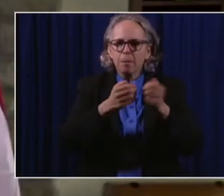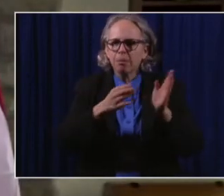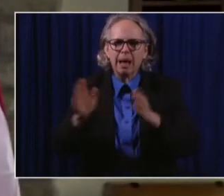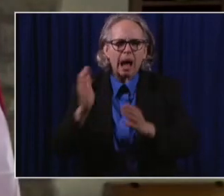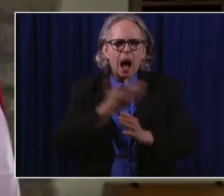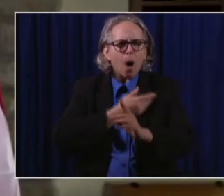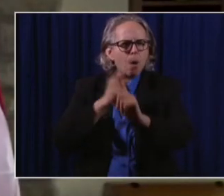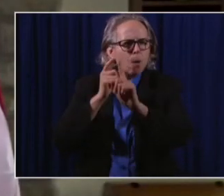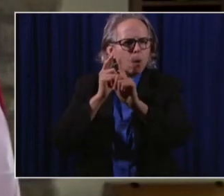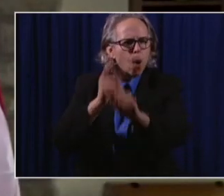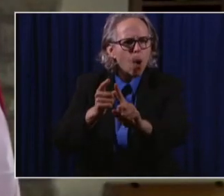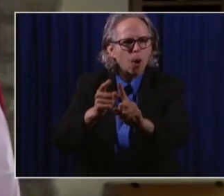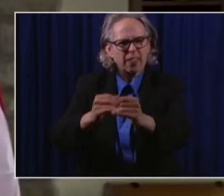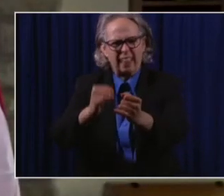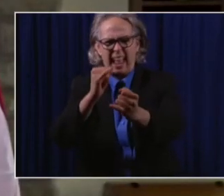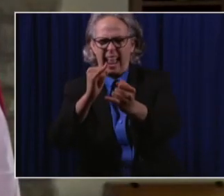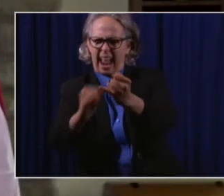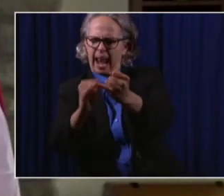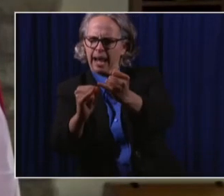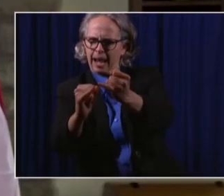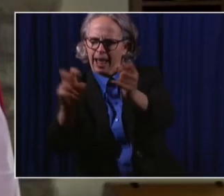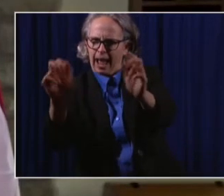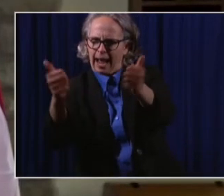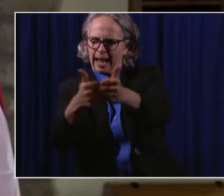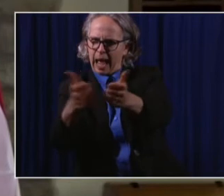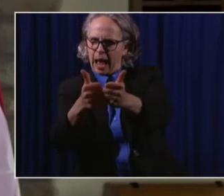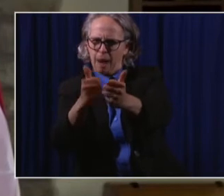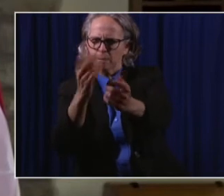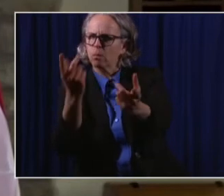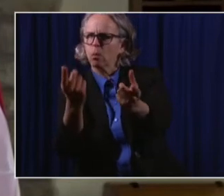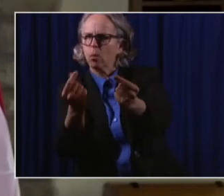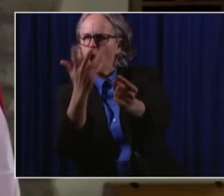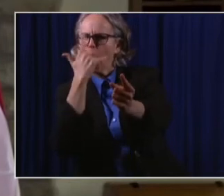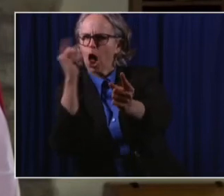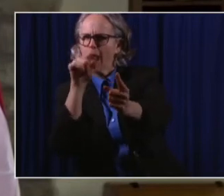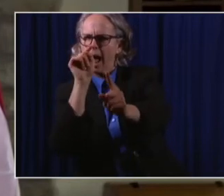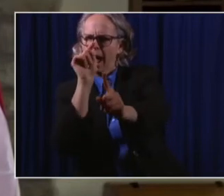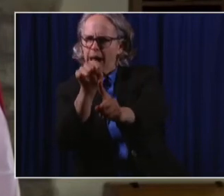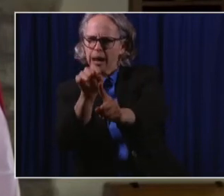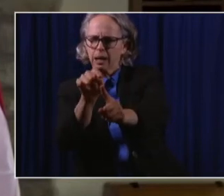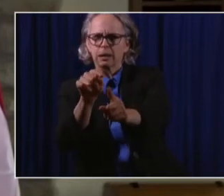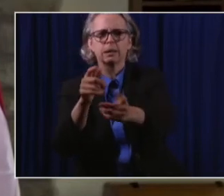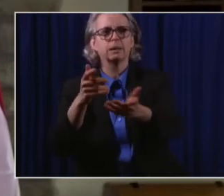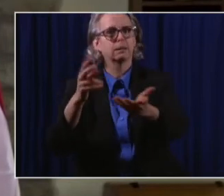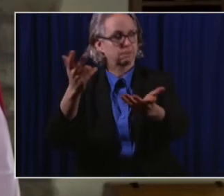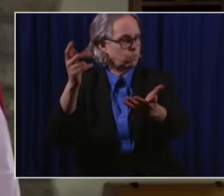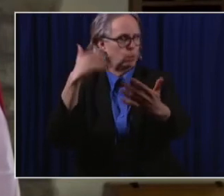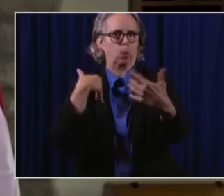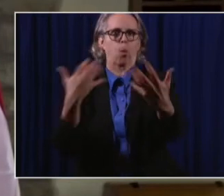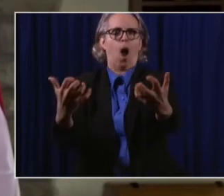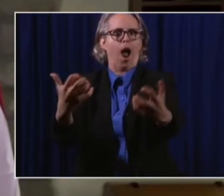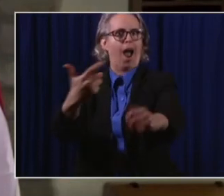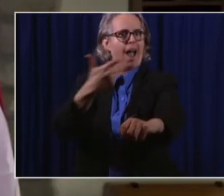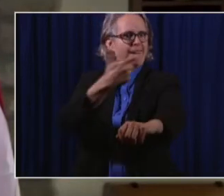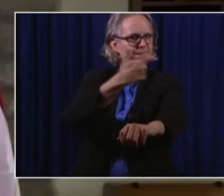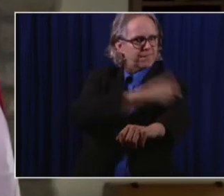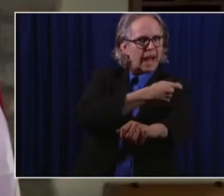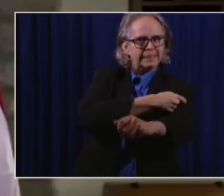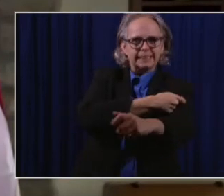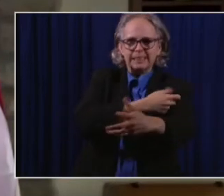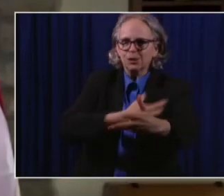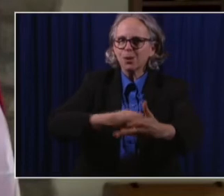we have the vaccine and then enough of us have taken it so we get the community